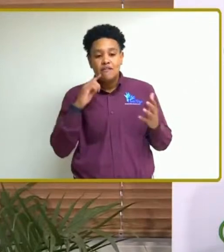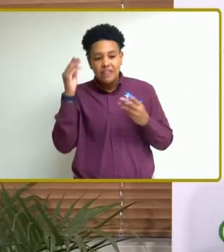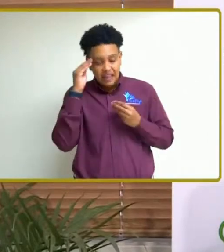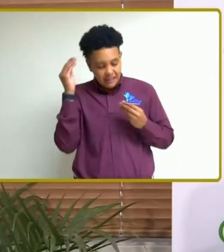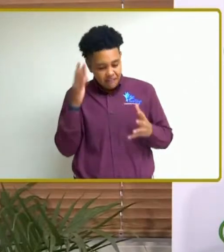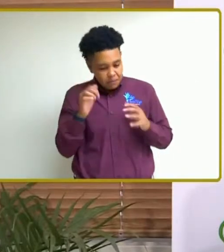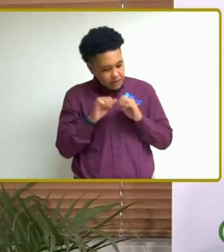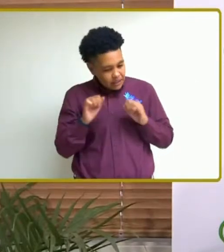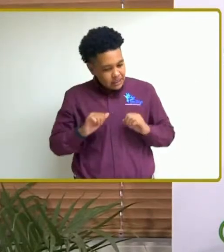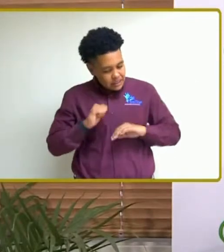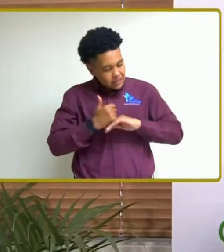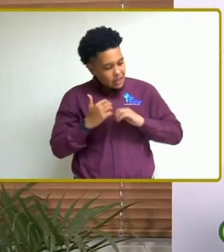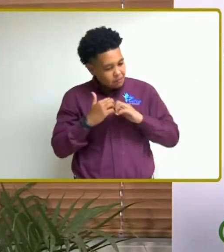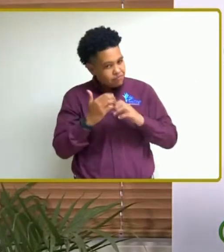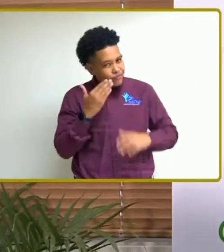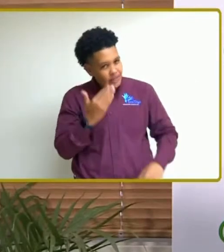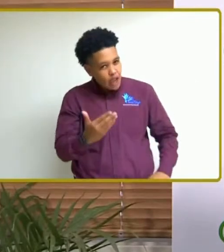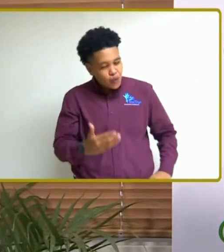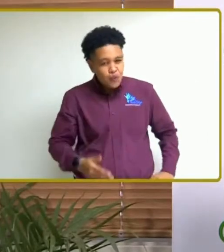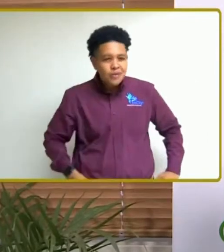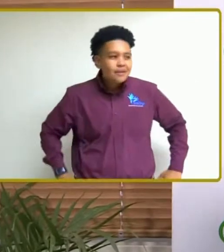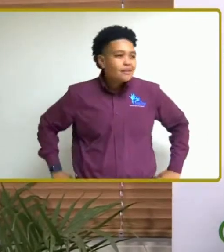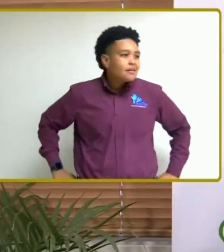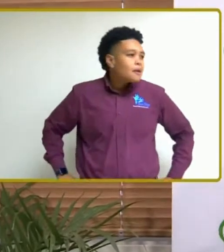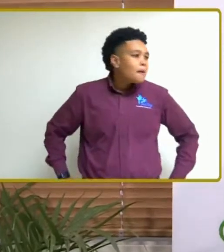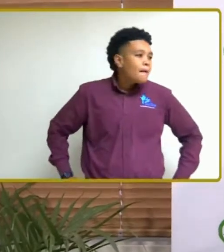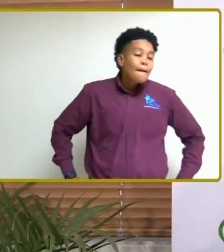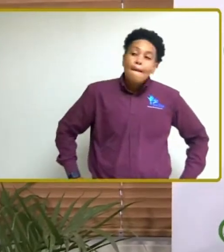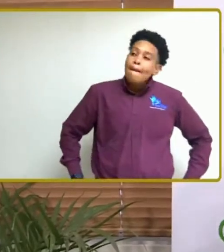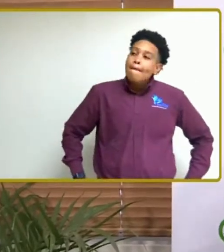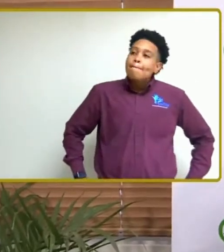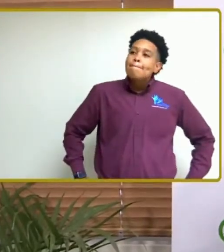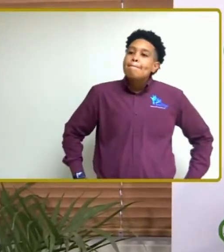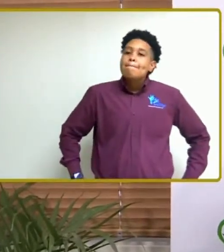information system. Thank you very much.